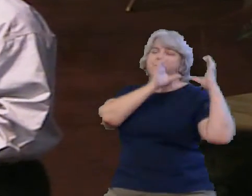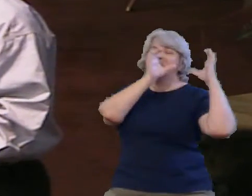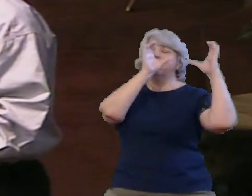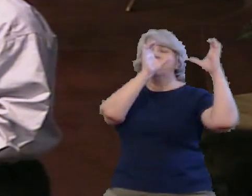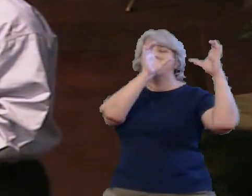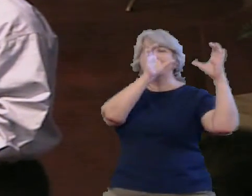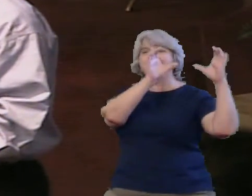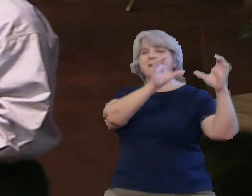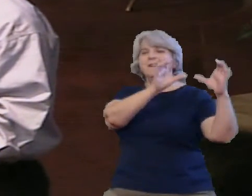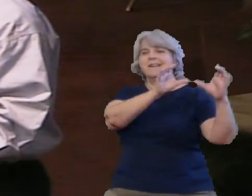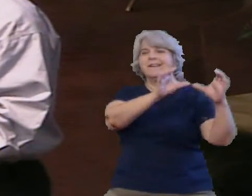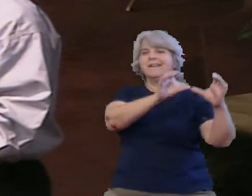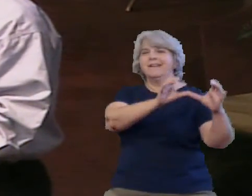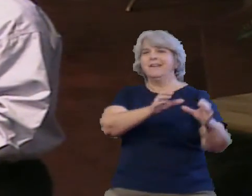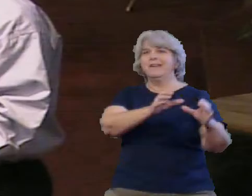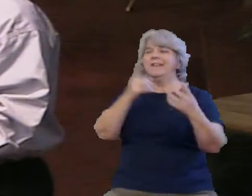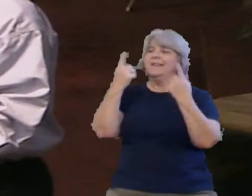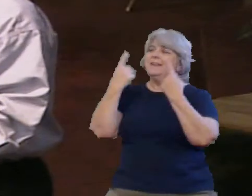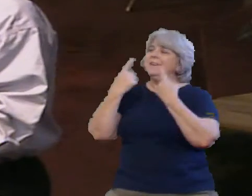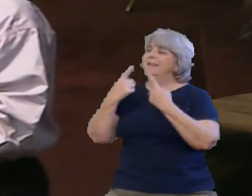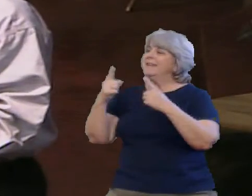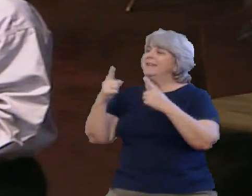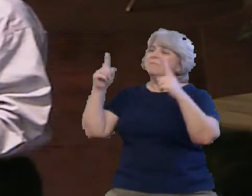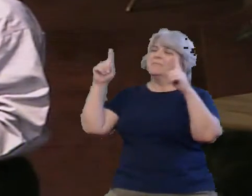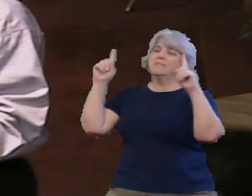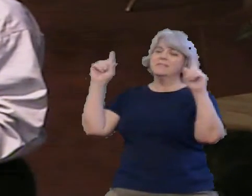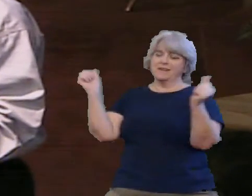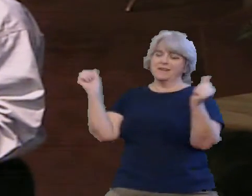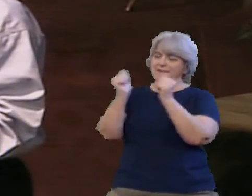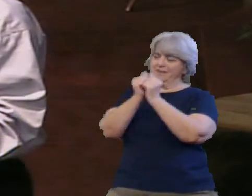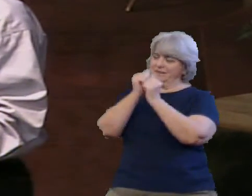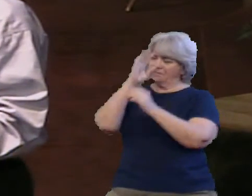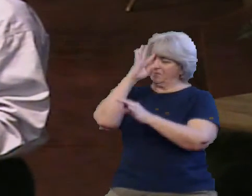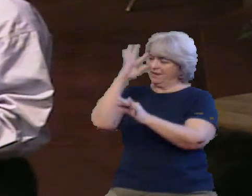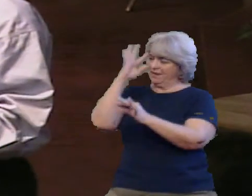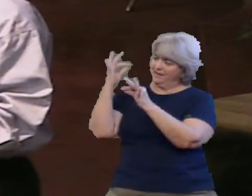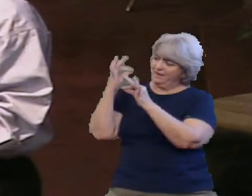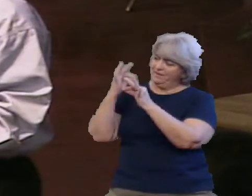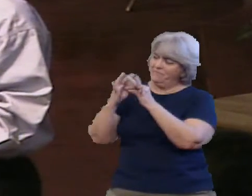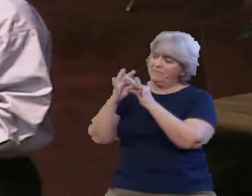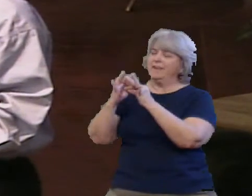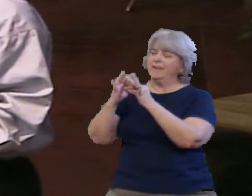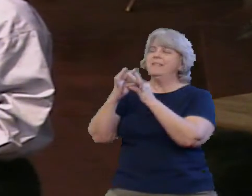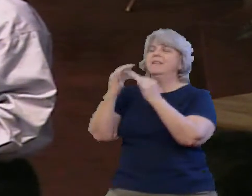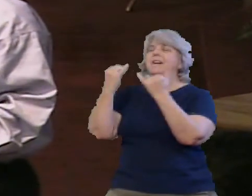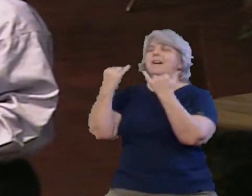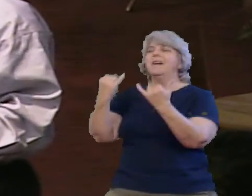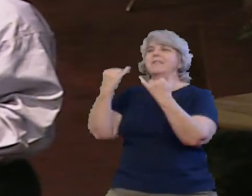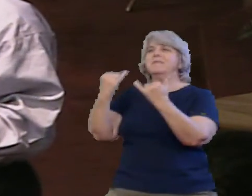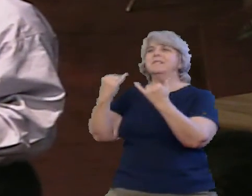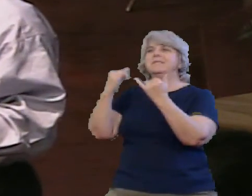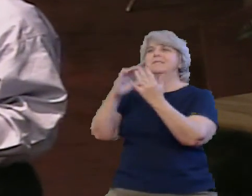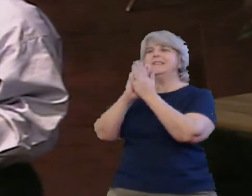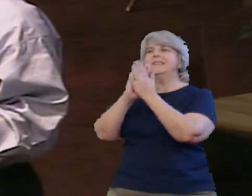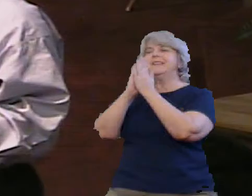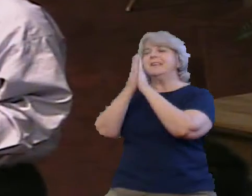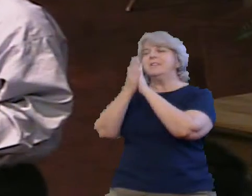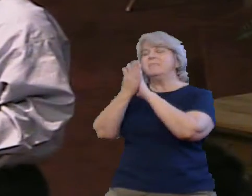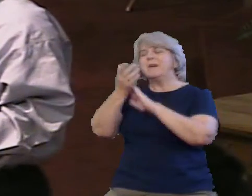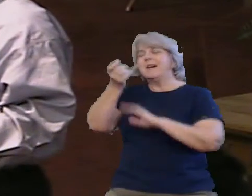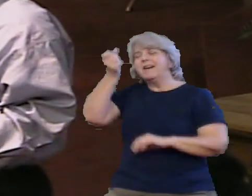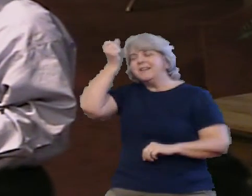rolled away, it was there my faith I